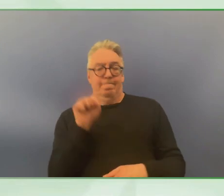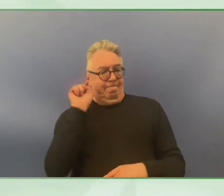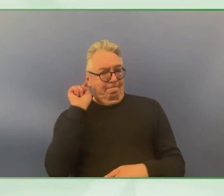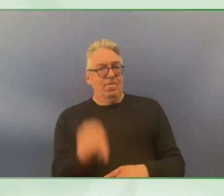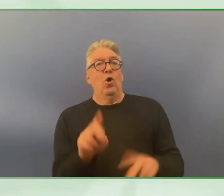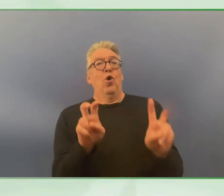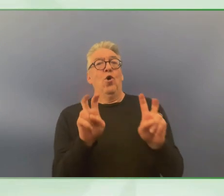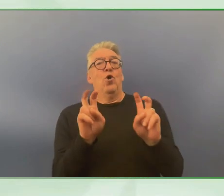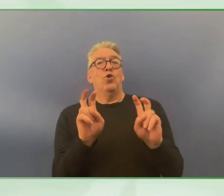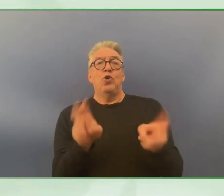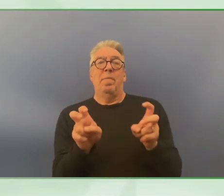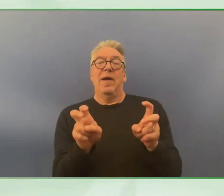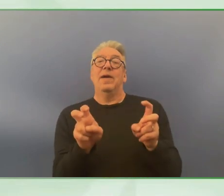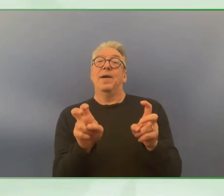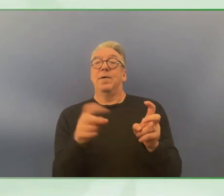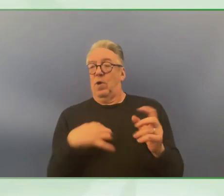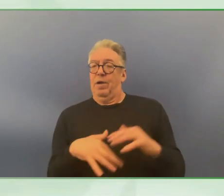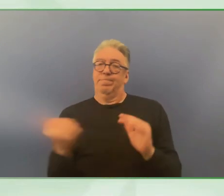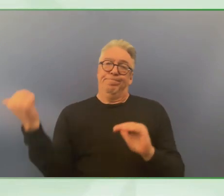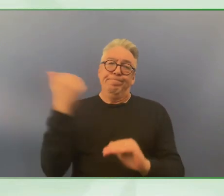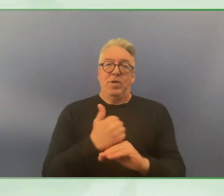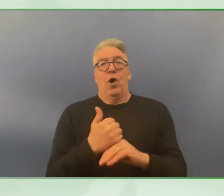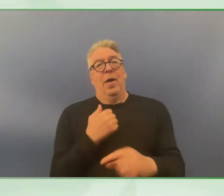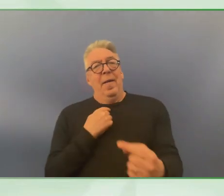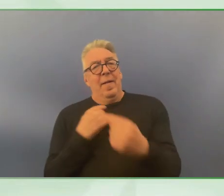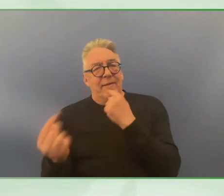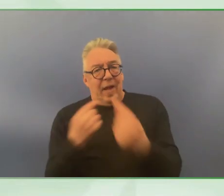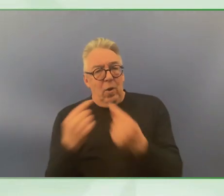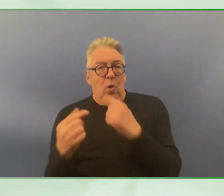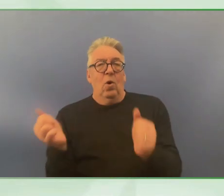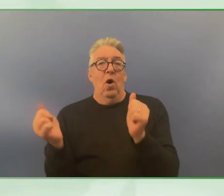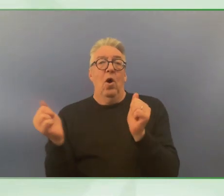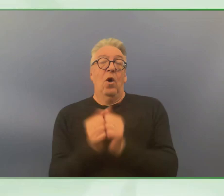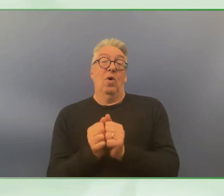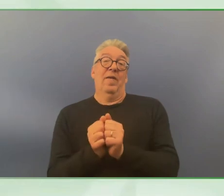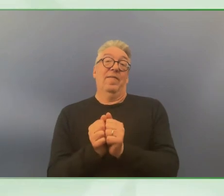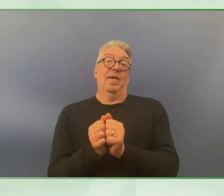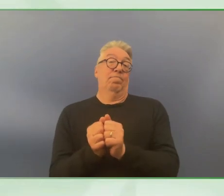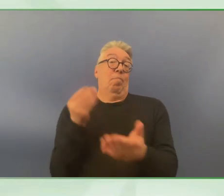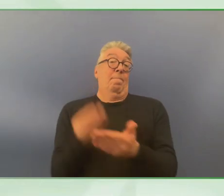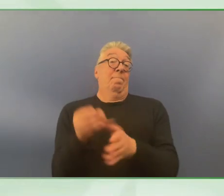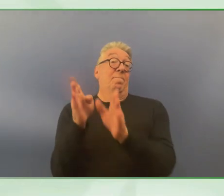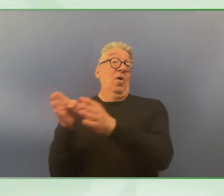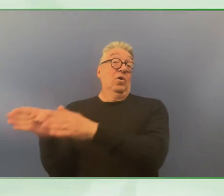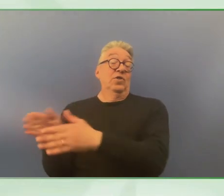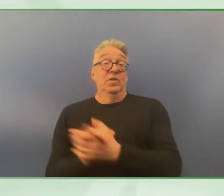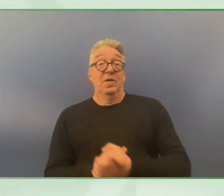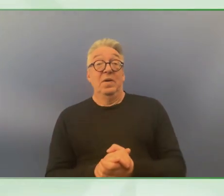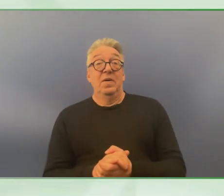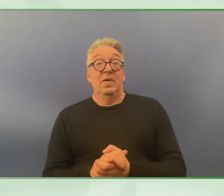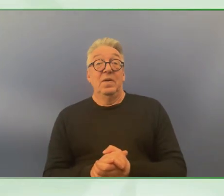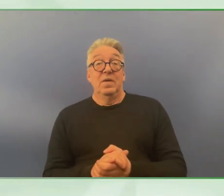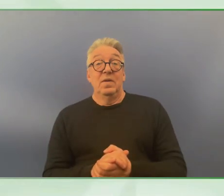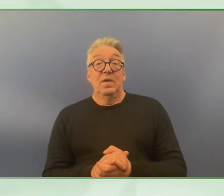customers. We've created that dialogue, which then I think, you know, brings a very inclusive environment so you can